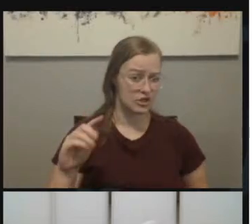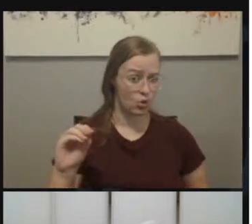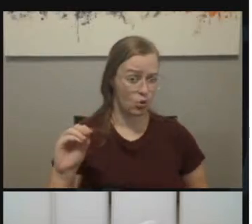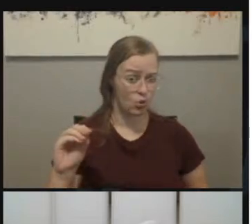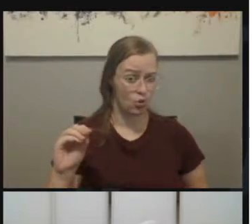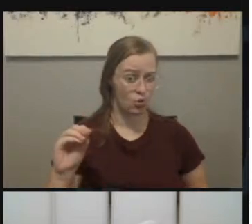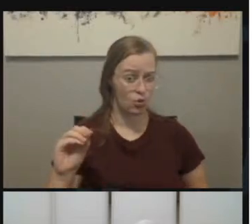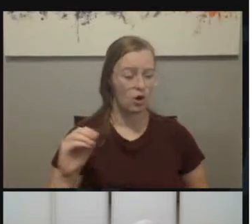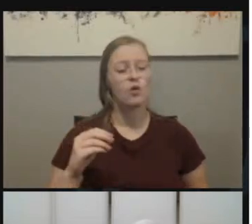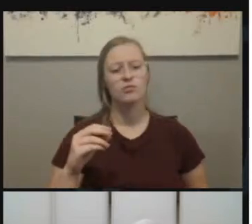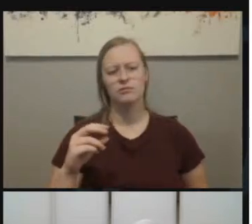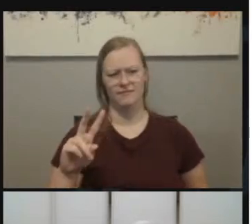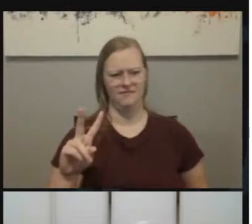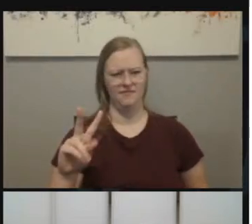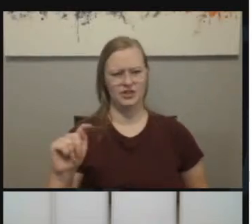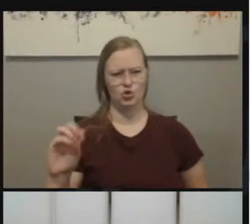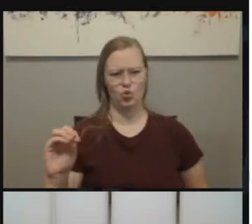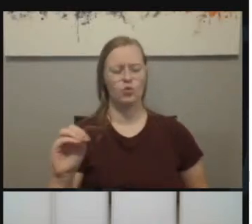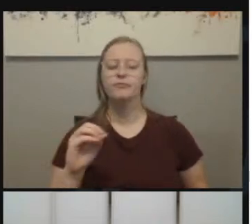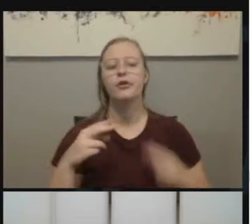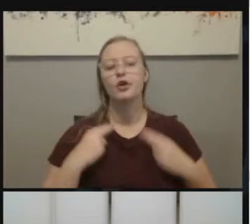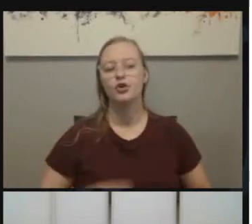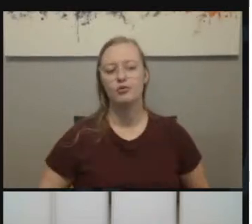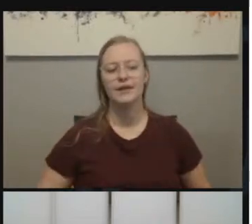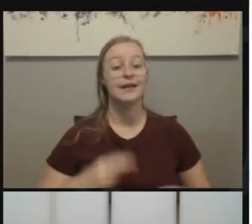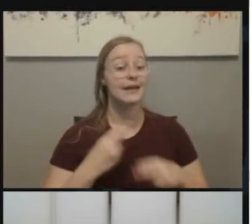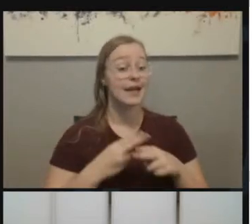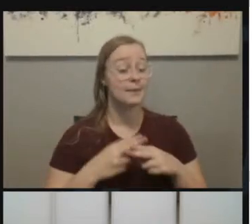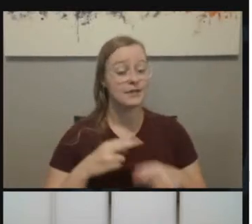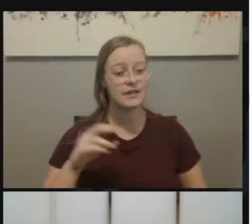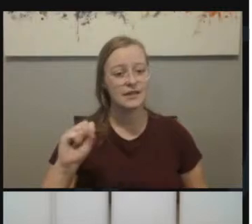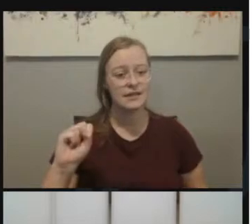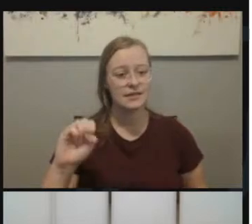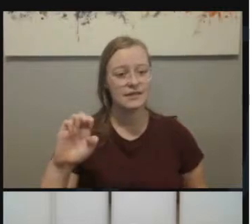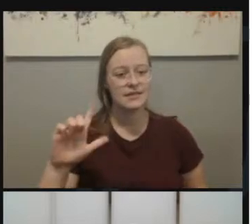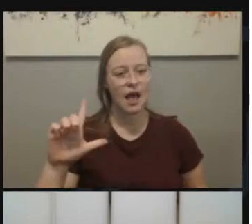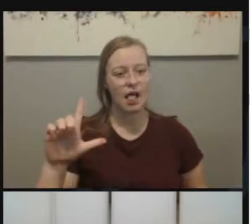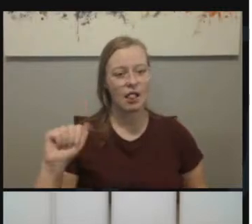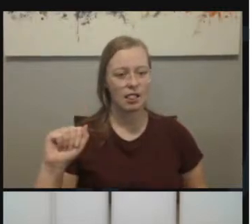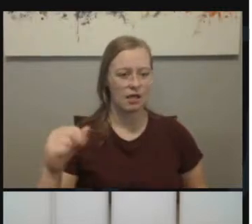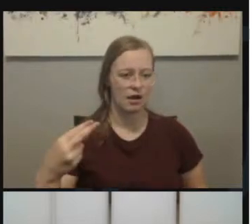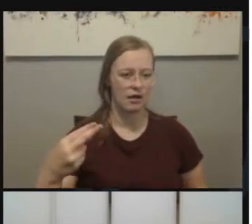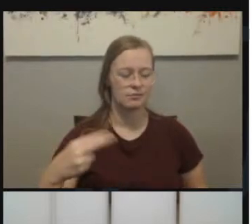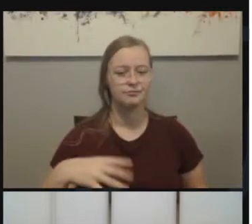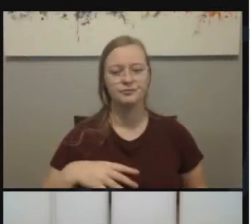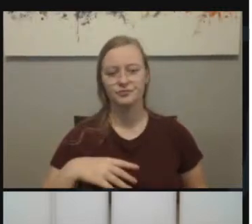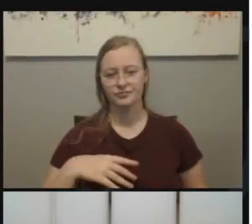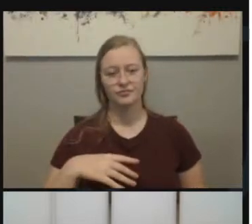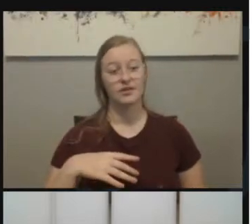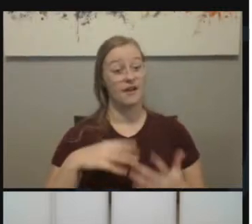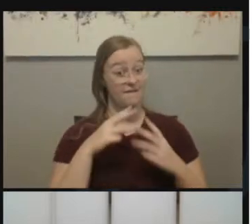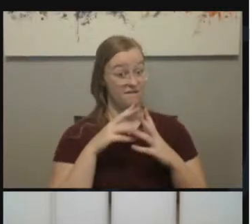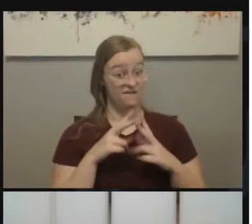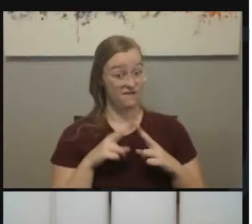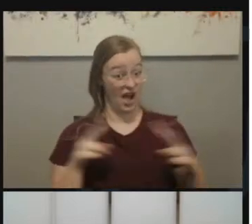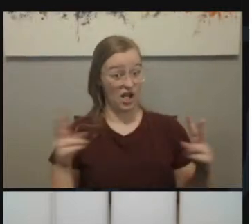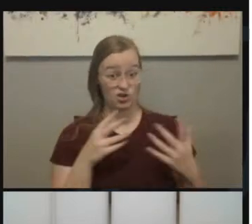human being, named Sella, both valued at 40 pounds. Again,